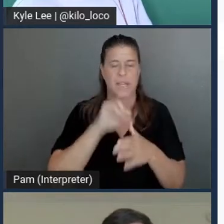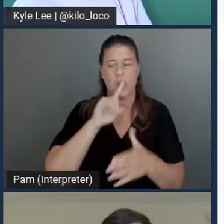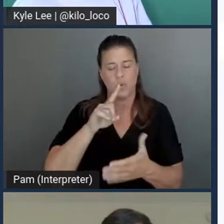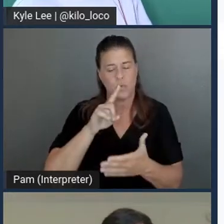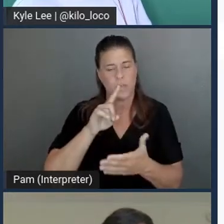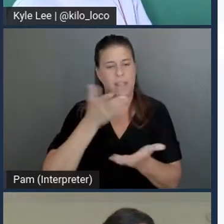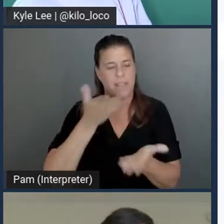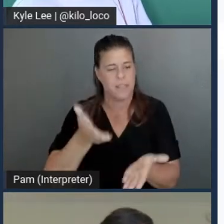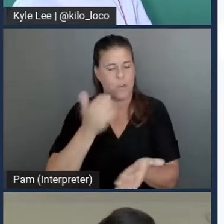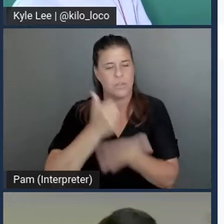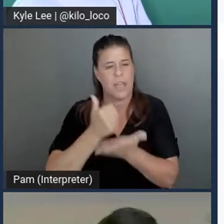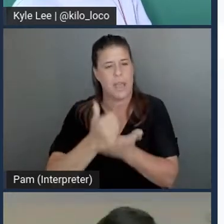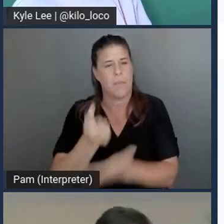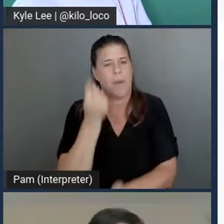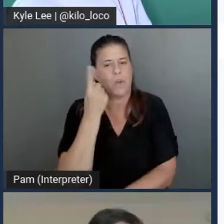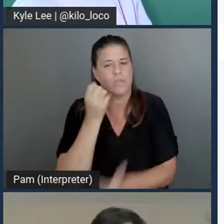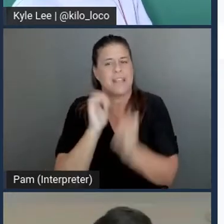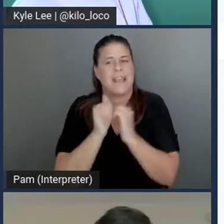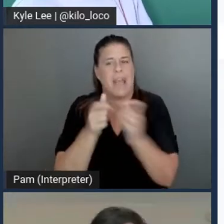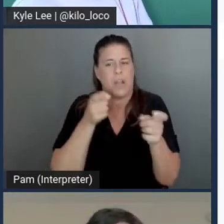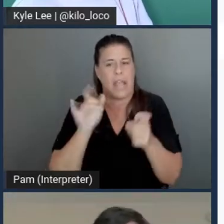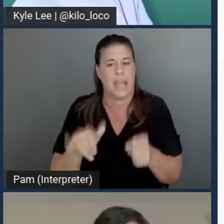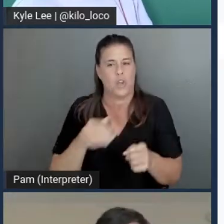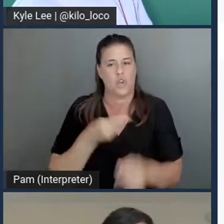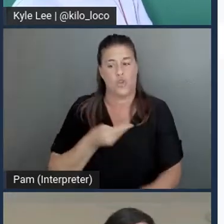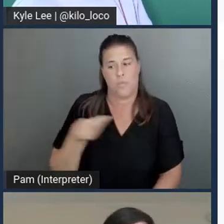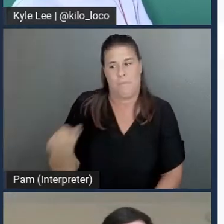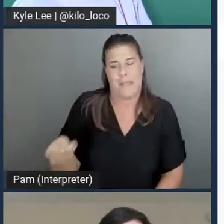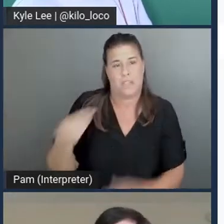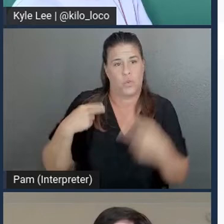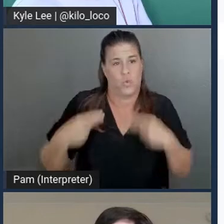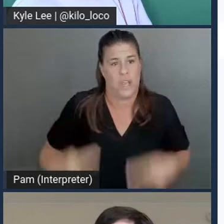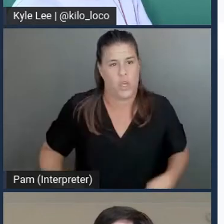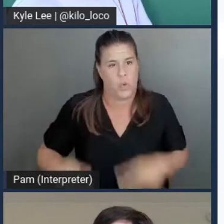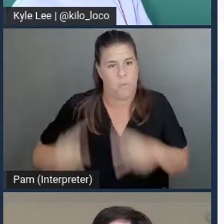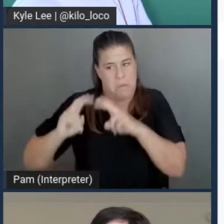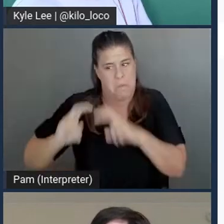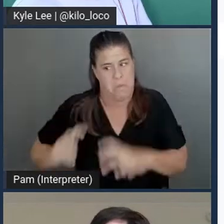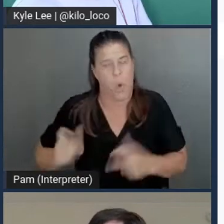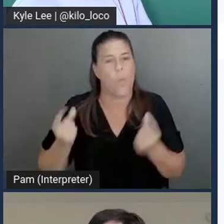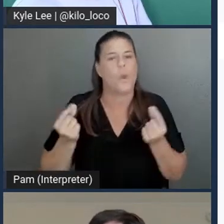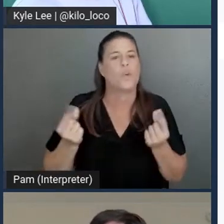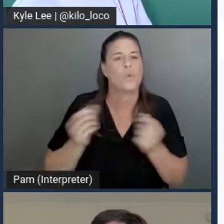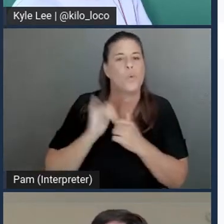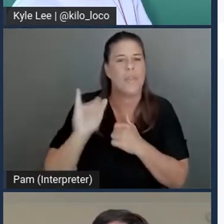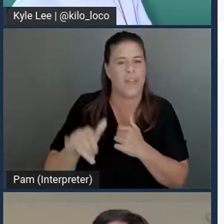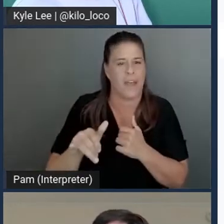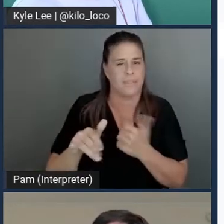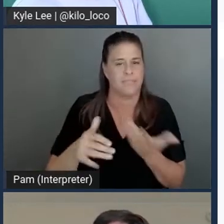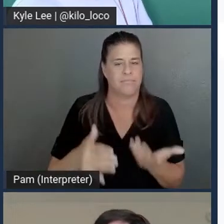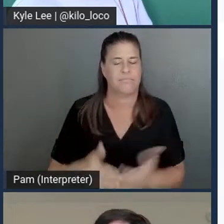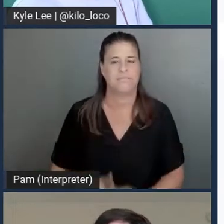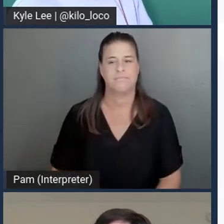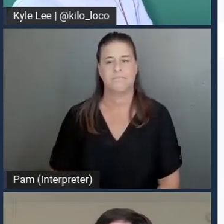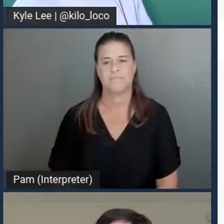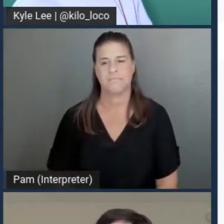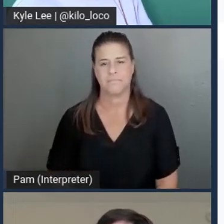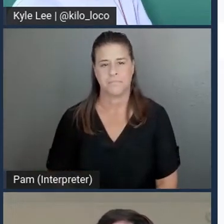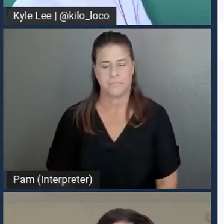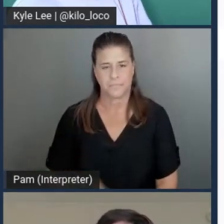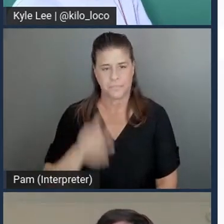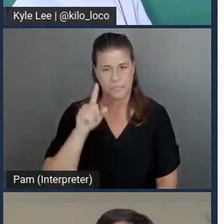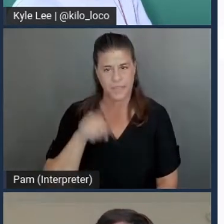you understand how to handle that. Do you pass it to a human? What action do you take? Yeah. So this